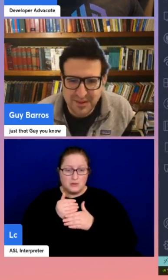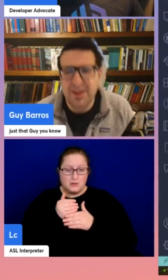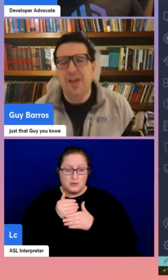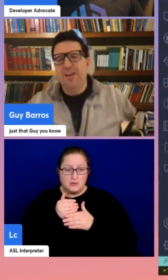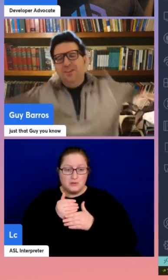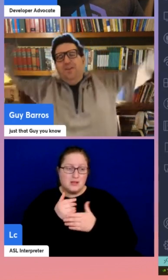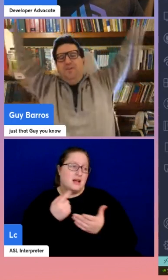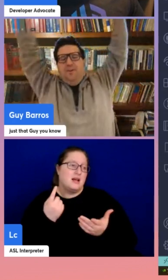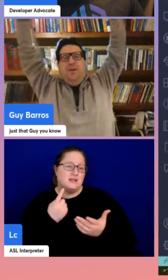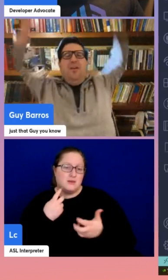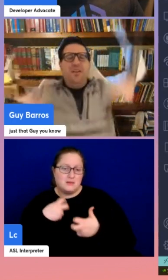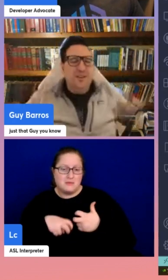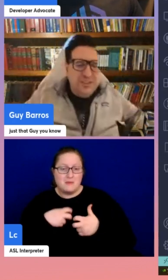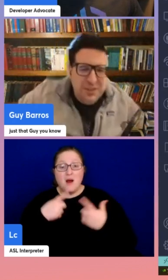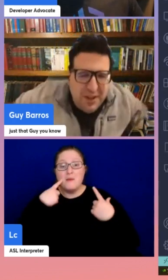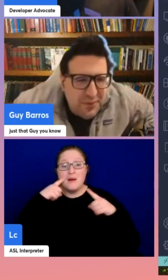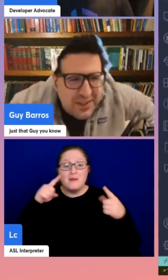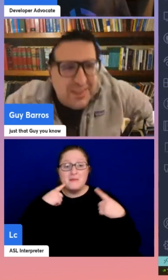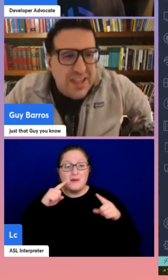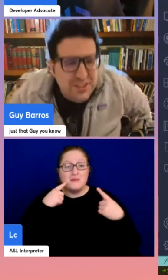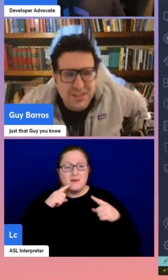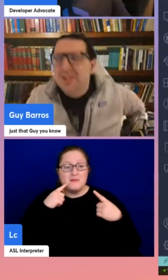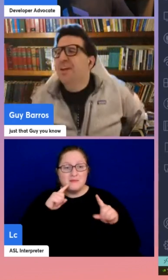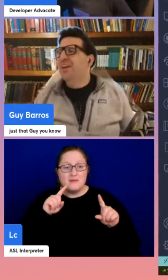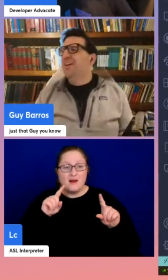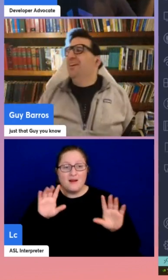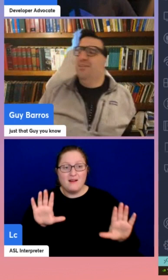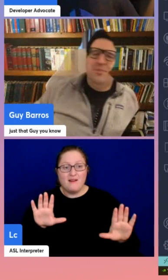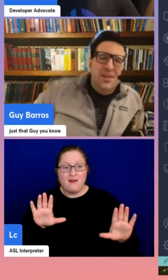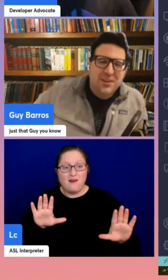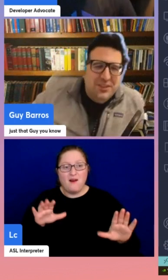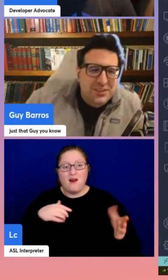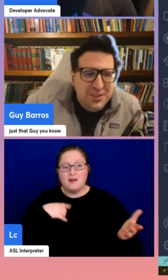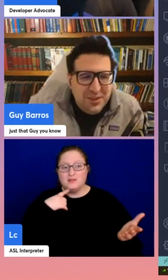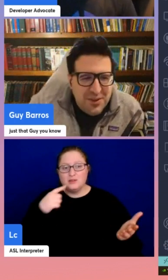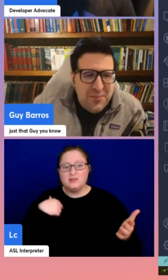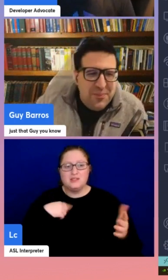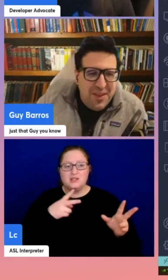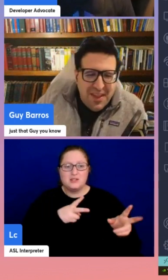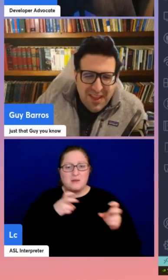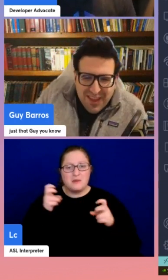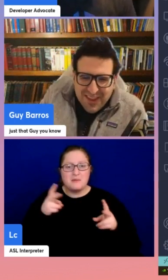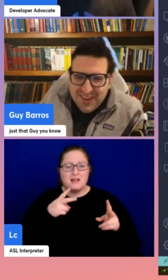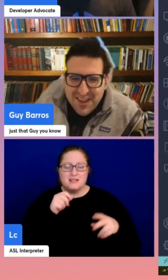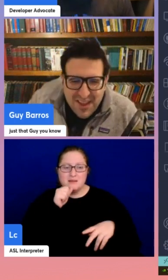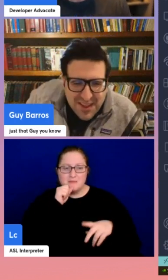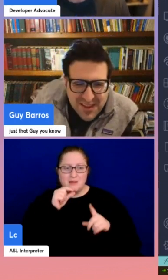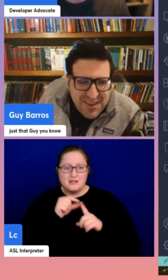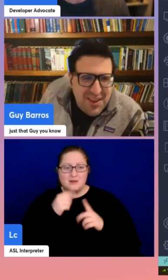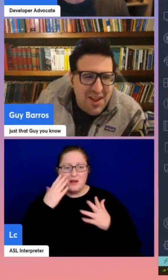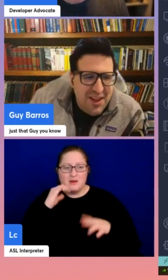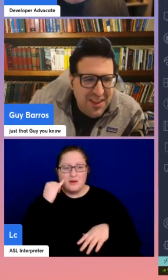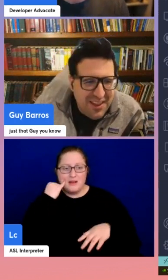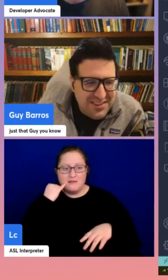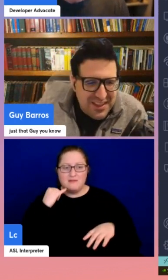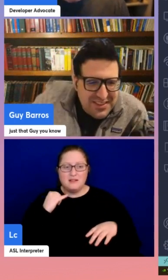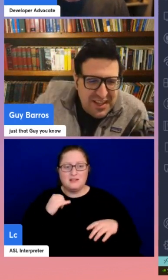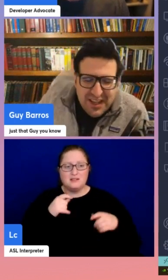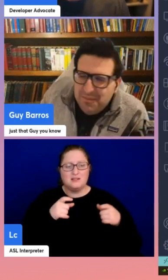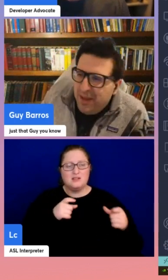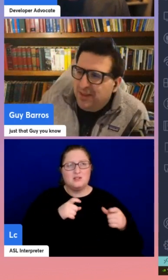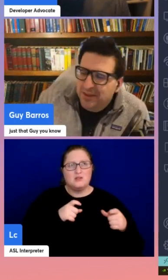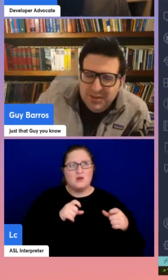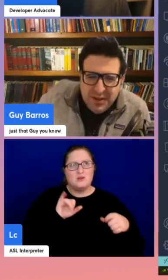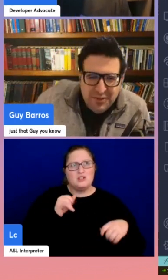problem. There we go. You're just doing it for the tension. See, I told you I was just copy pasting the password in wrong because I don't know if it's Control-Shift video control.